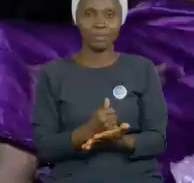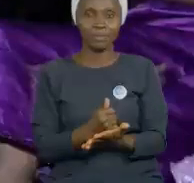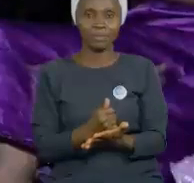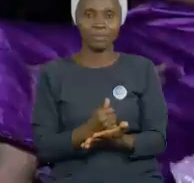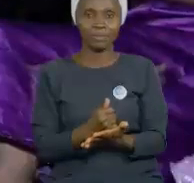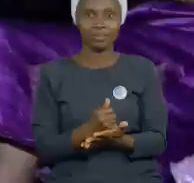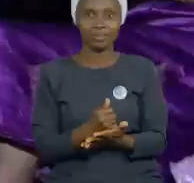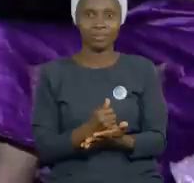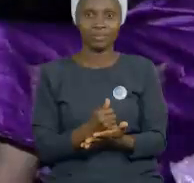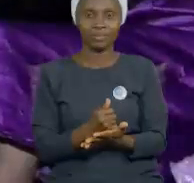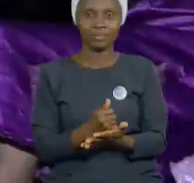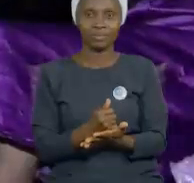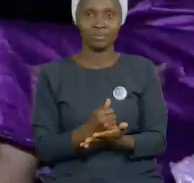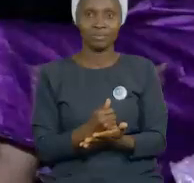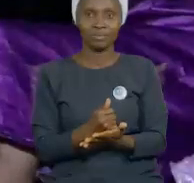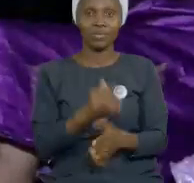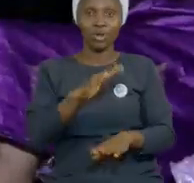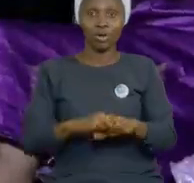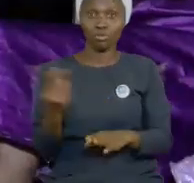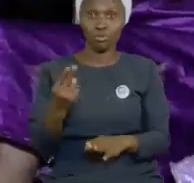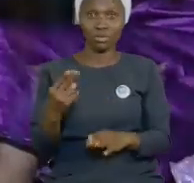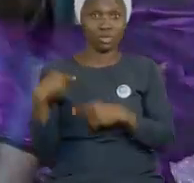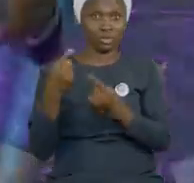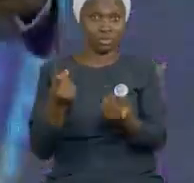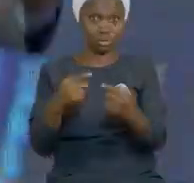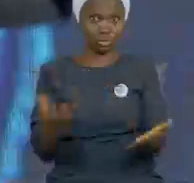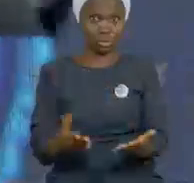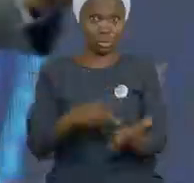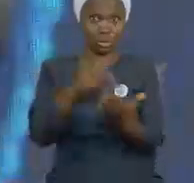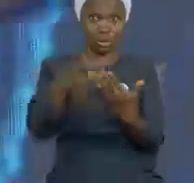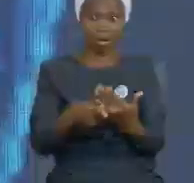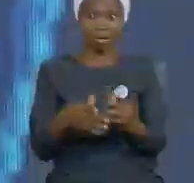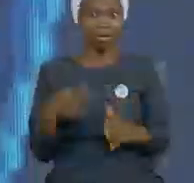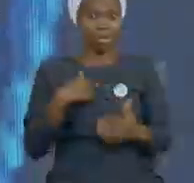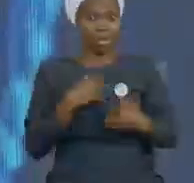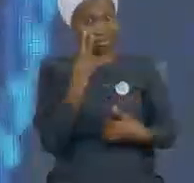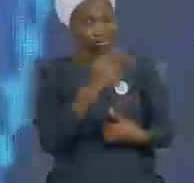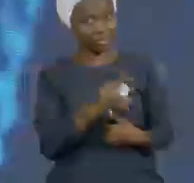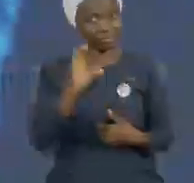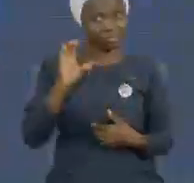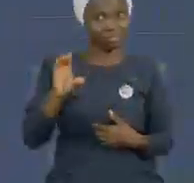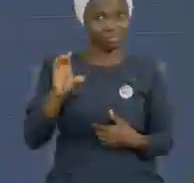From those days since we came, we've seen crutches being thrown away.